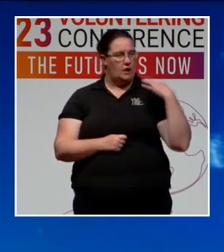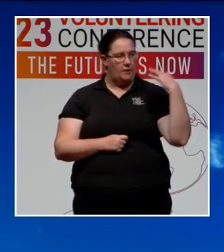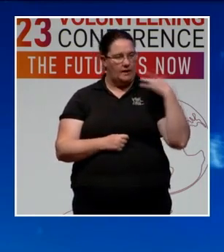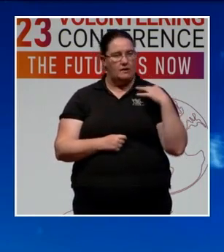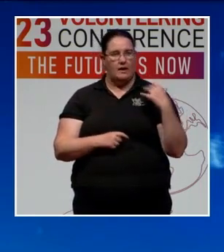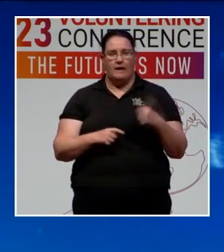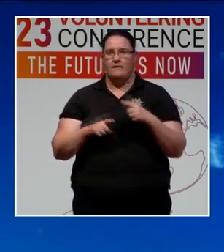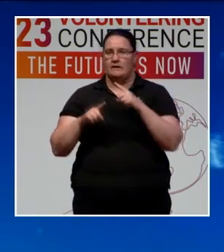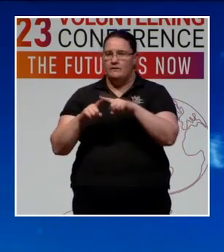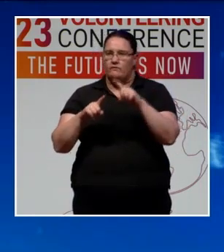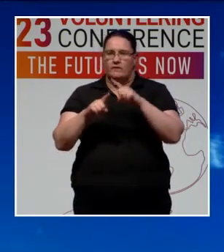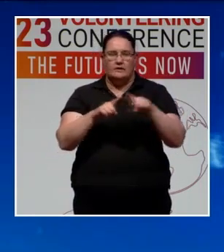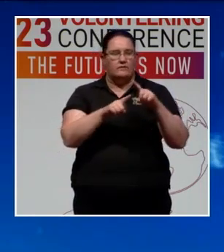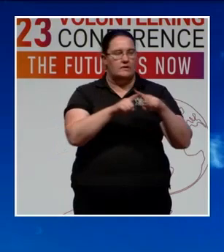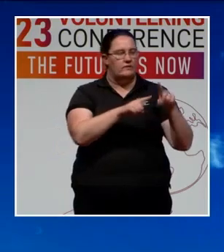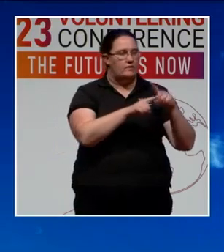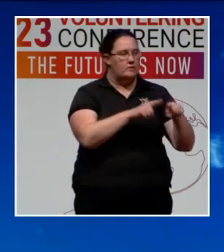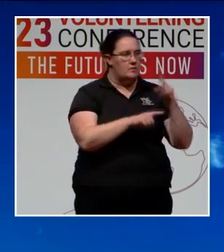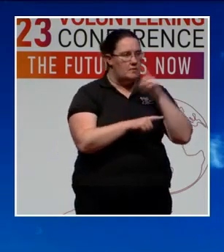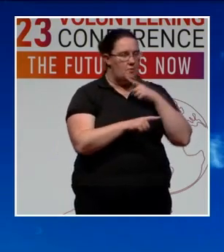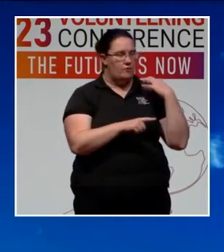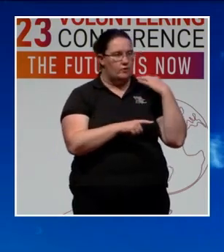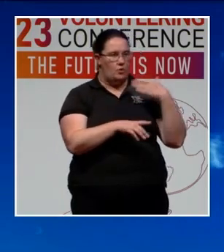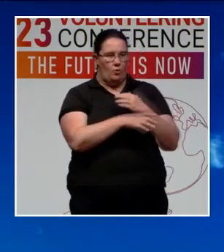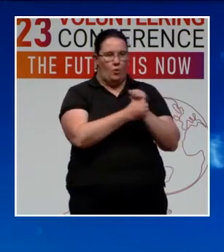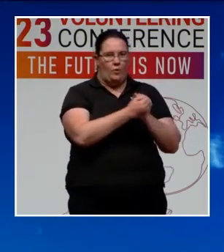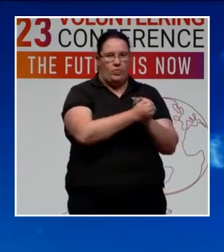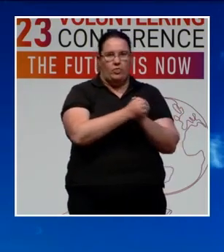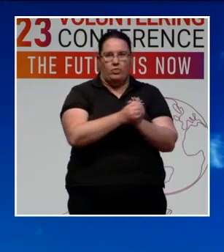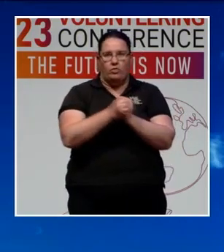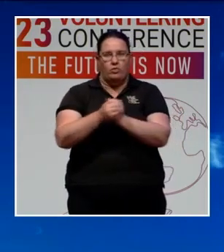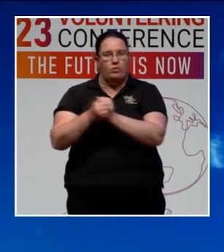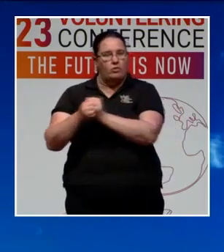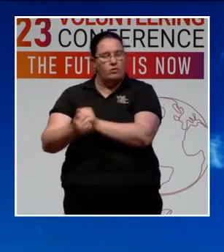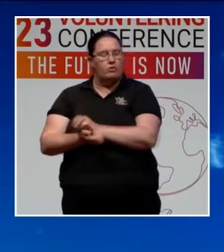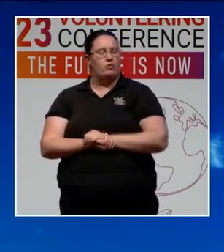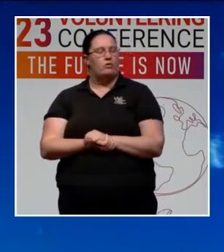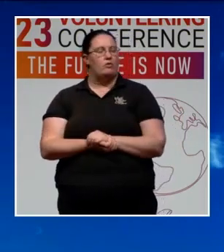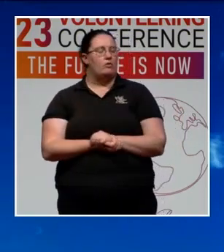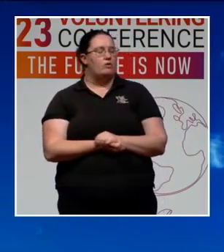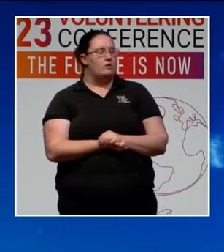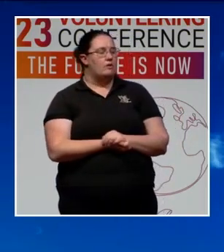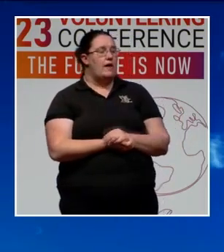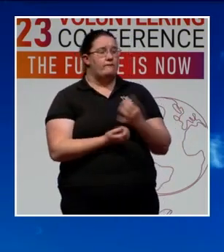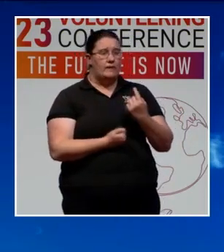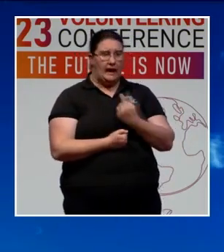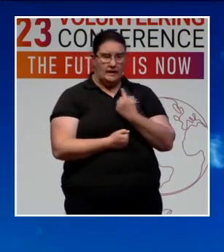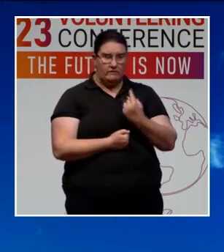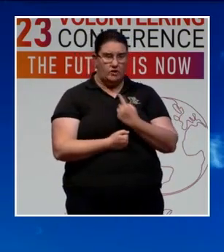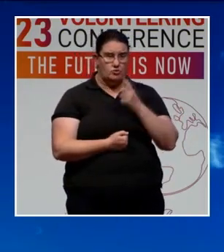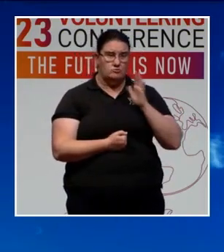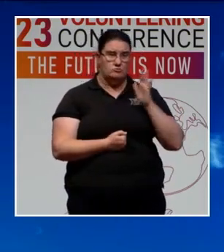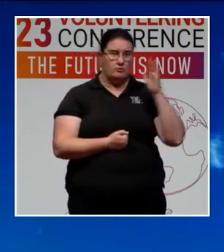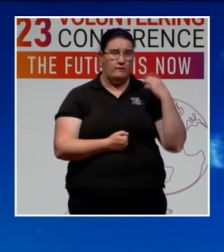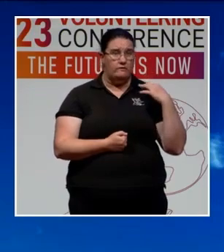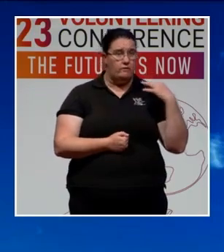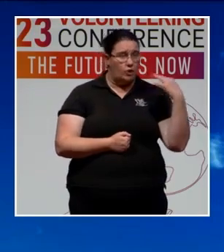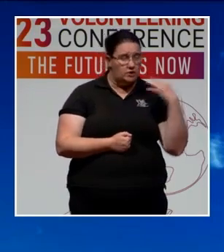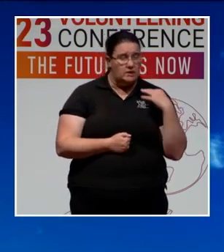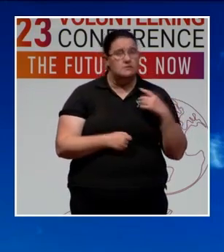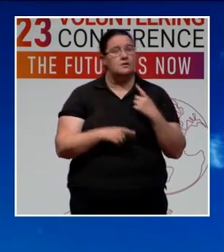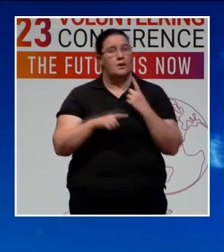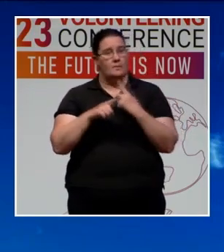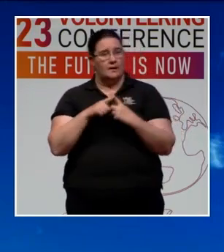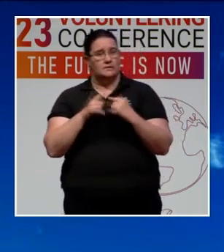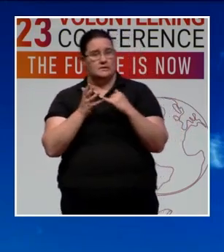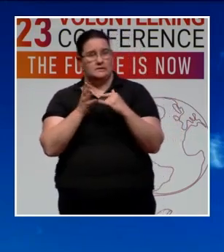in the stakeholders that make up the volunteering community, ranging from individuals themselves, state and